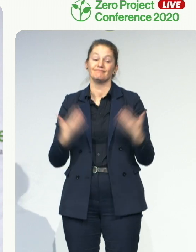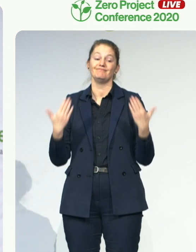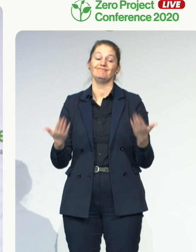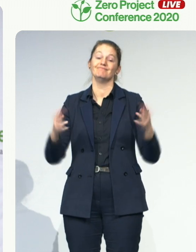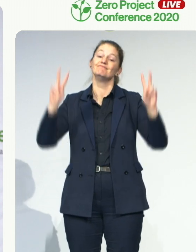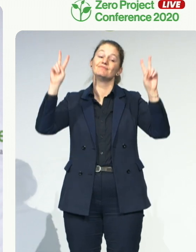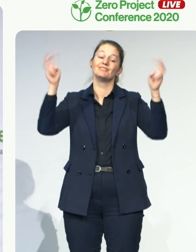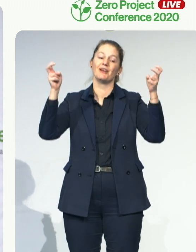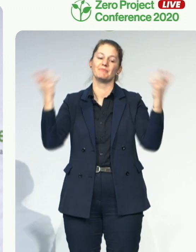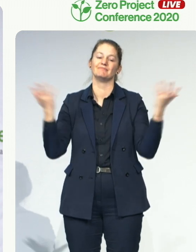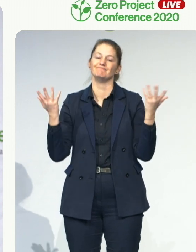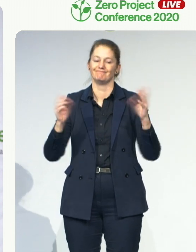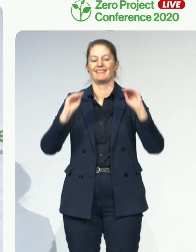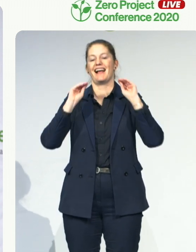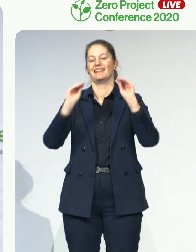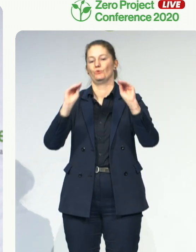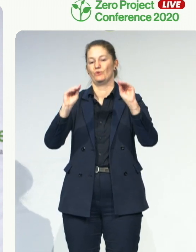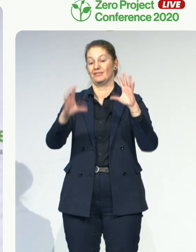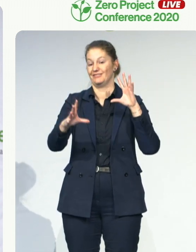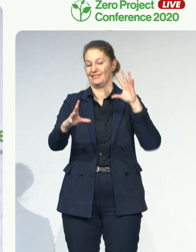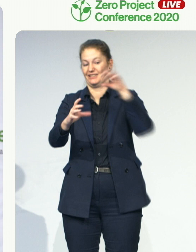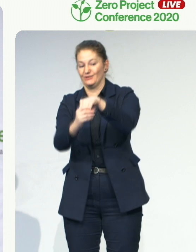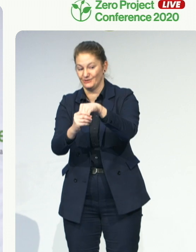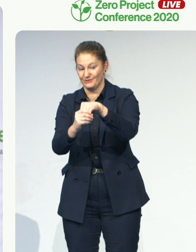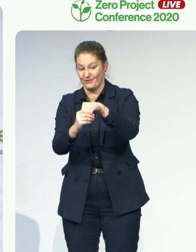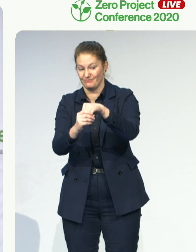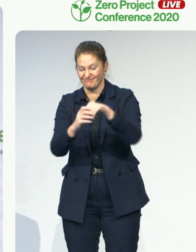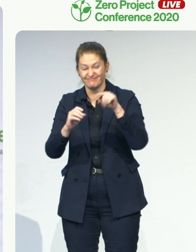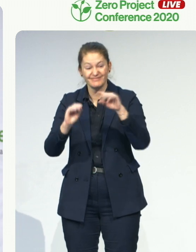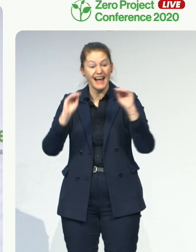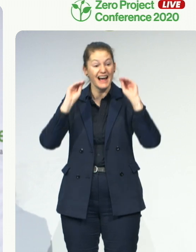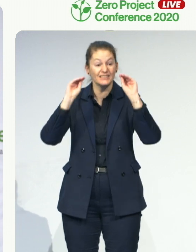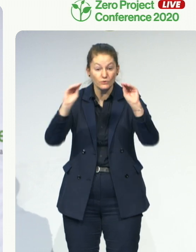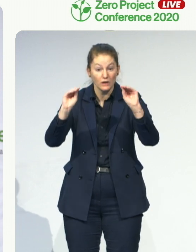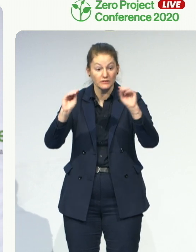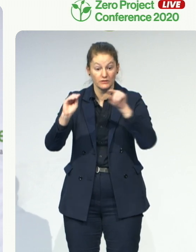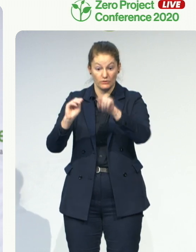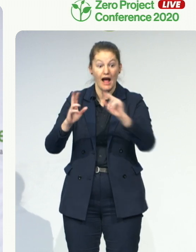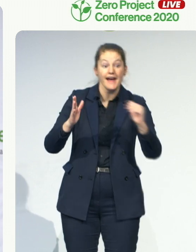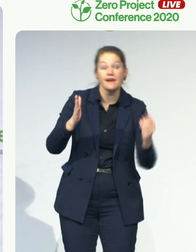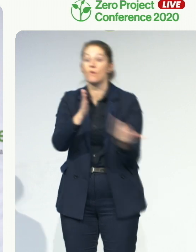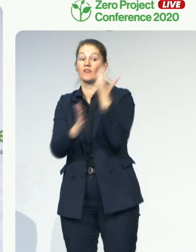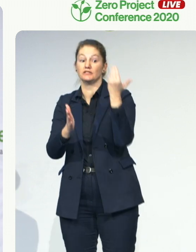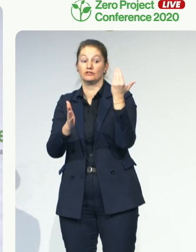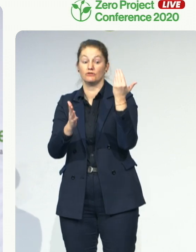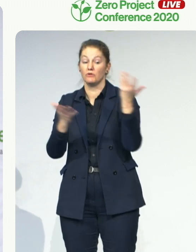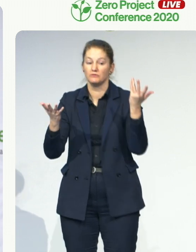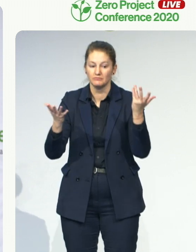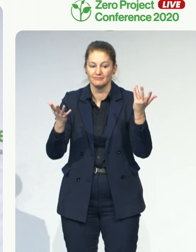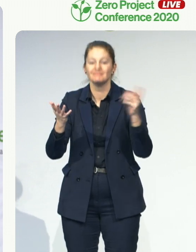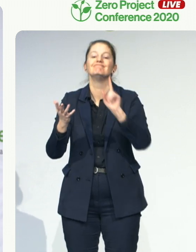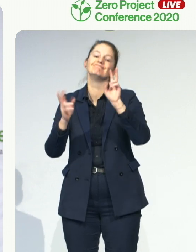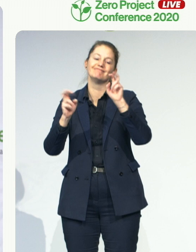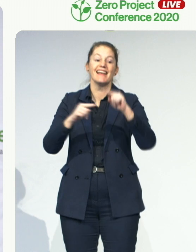inclusive education, and we are doing these educational innovations for the next generation in